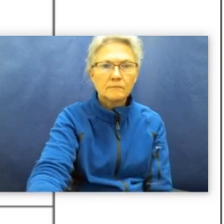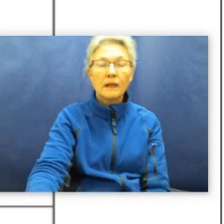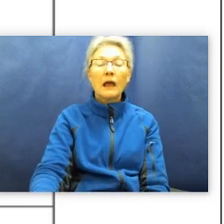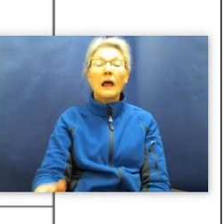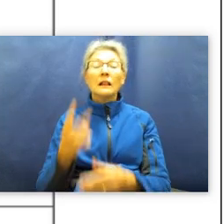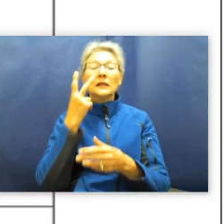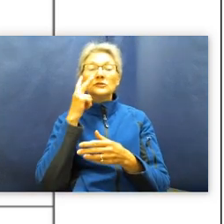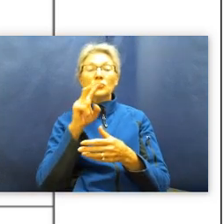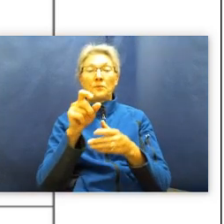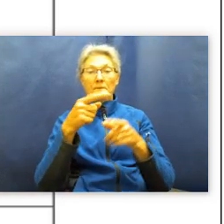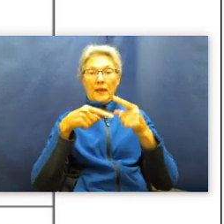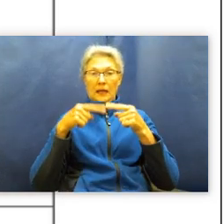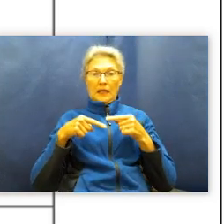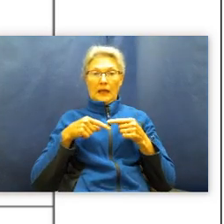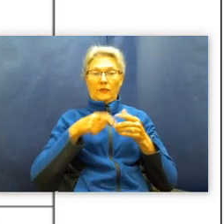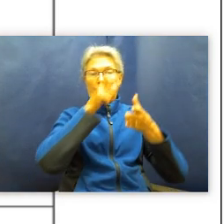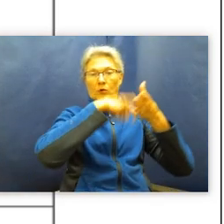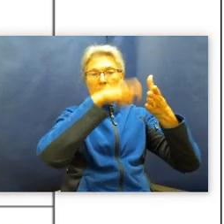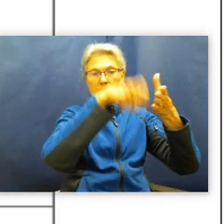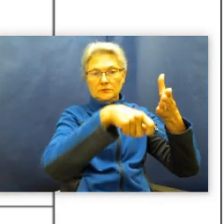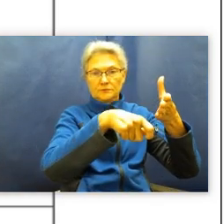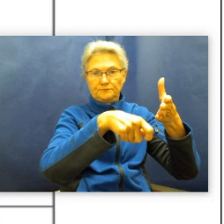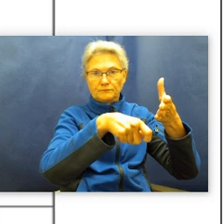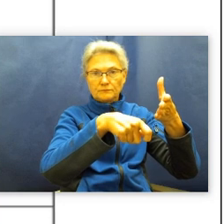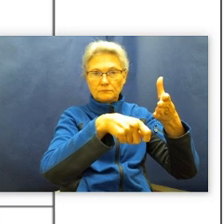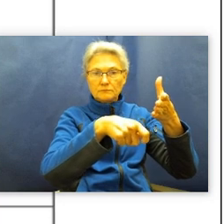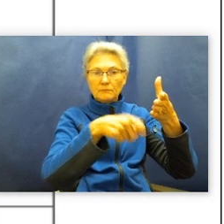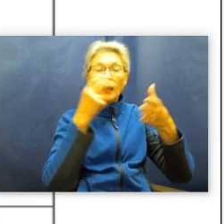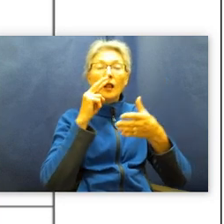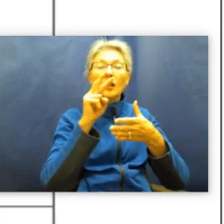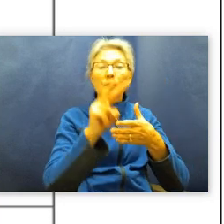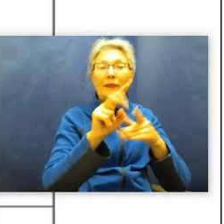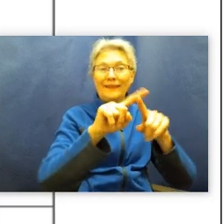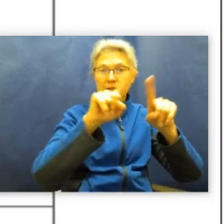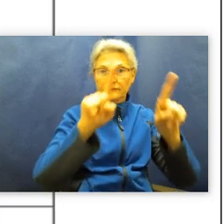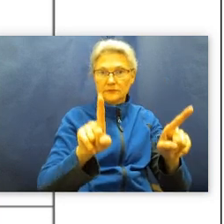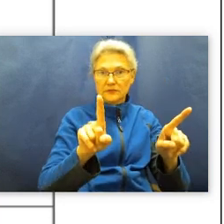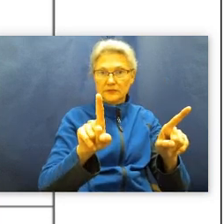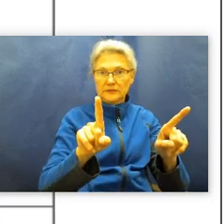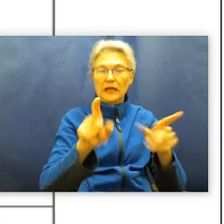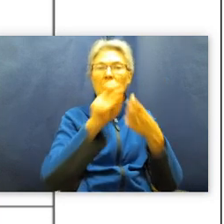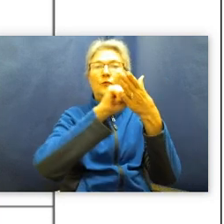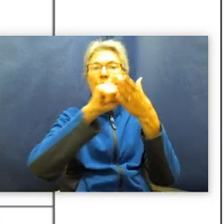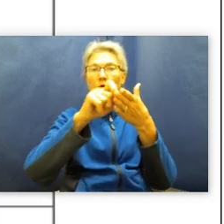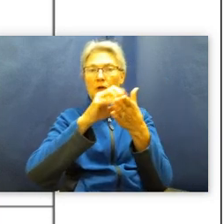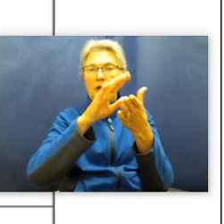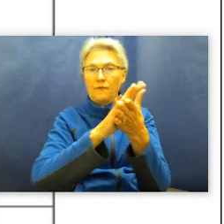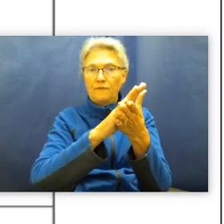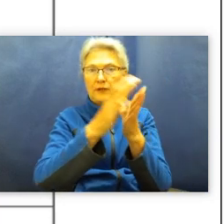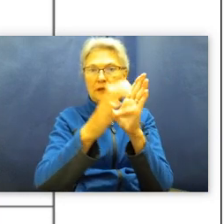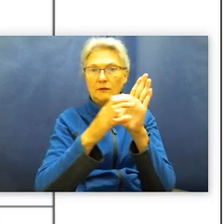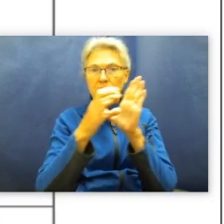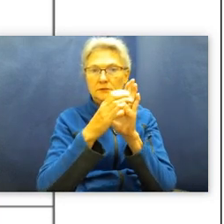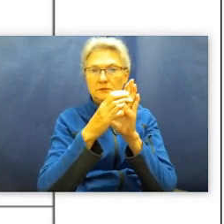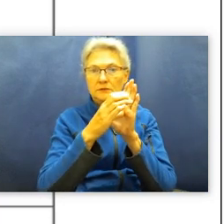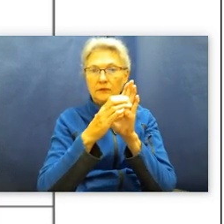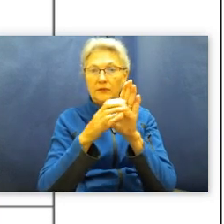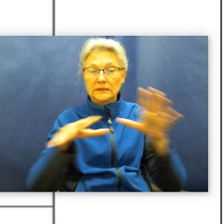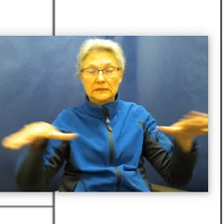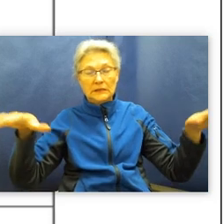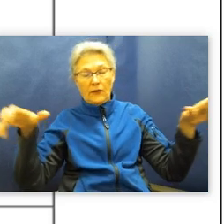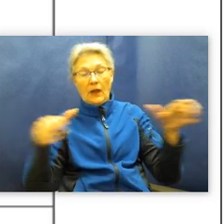Let's now look back at our graphic organizer. Taking a look at our differences, I wrote down for the characters, the